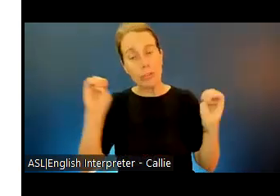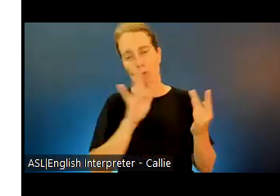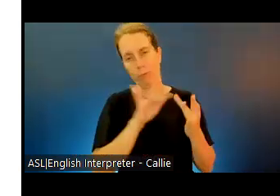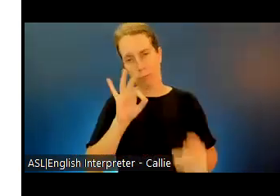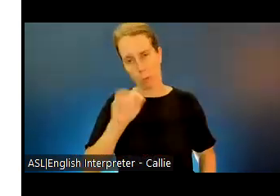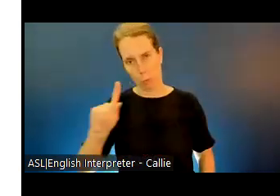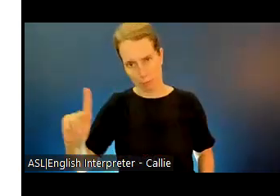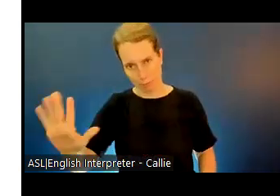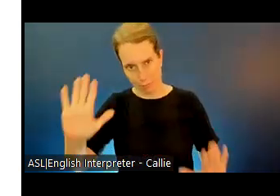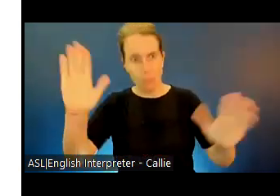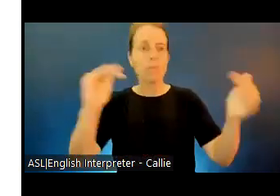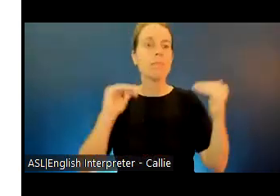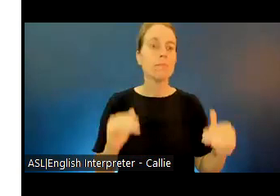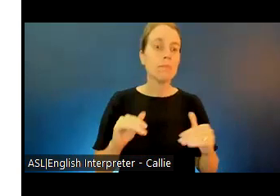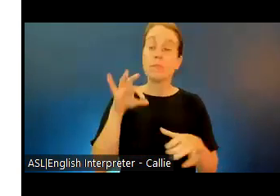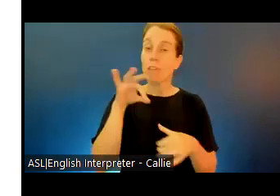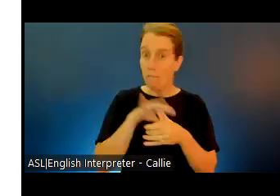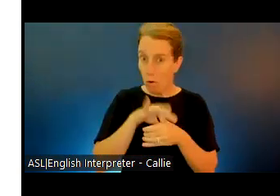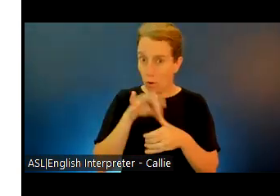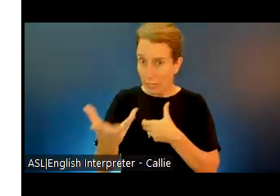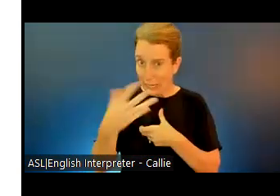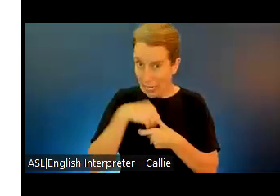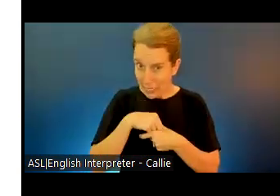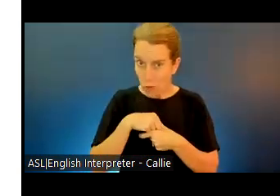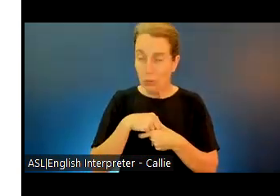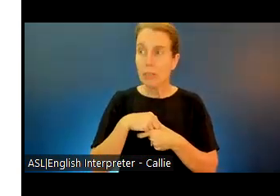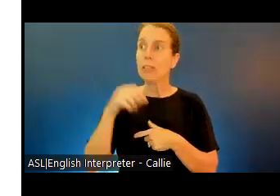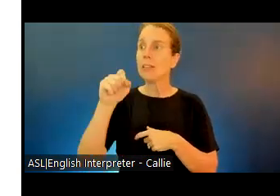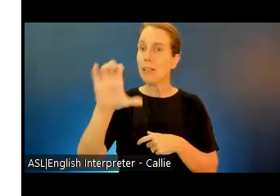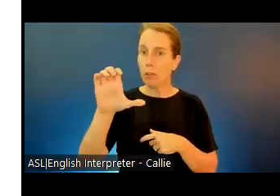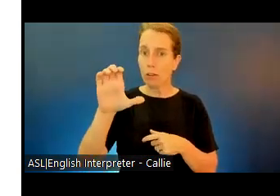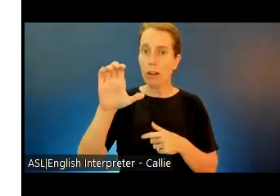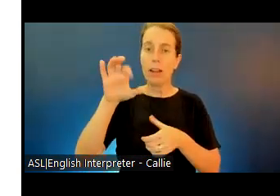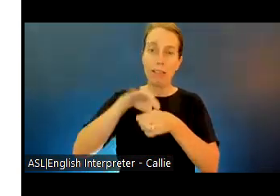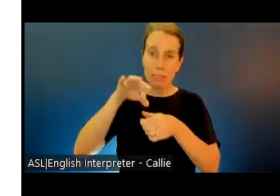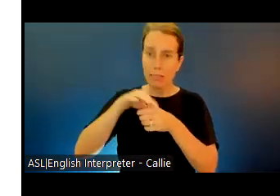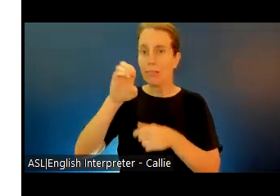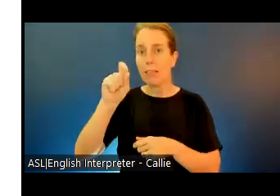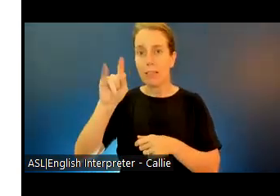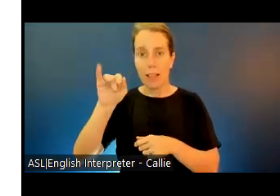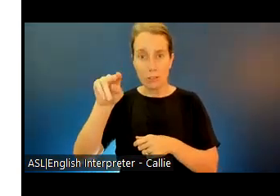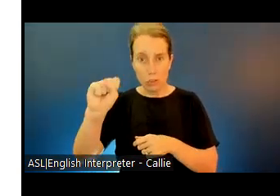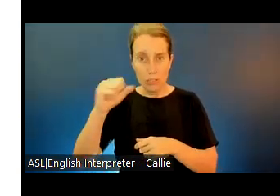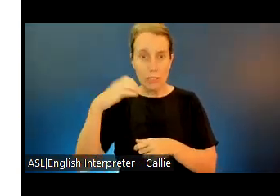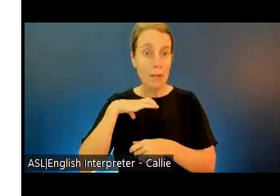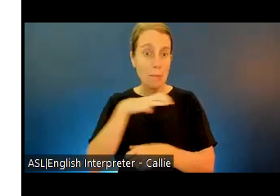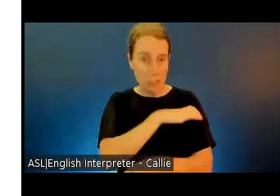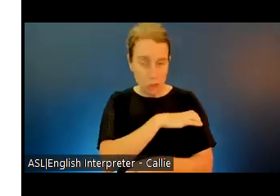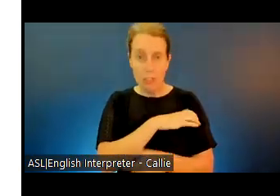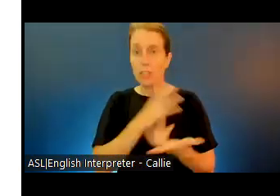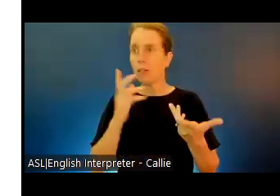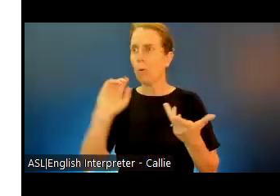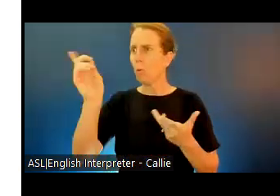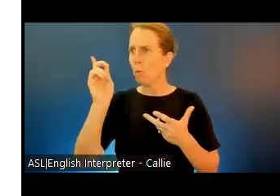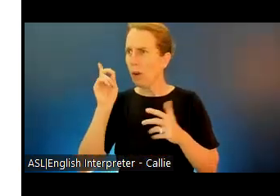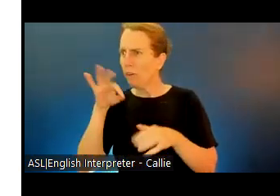South Carolina Elections Commission, if you have questions about where to vote and when to vote, if you have concerns about accessibility and